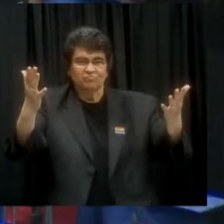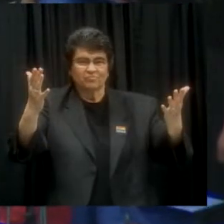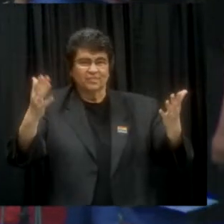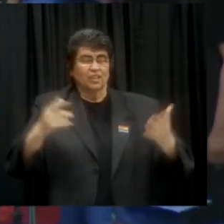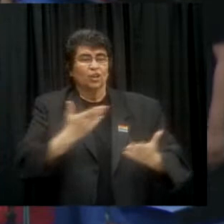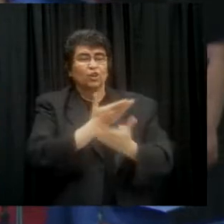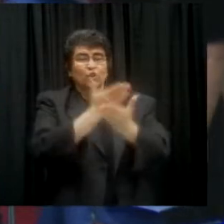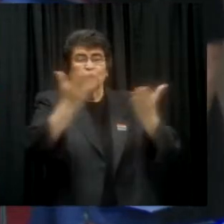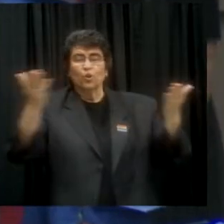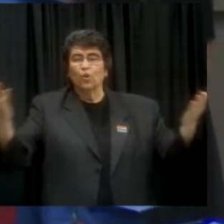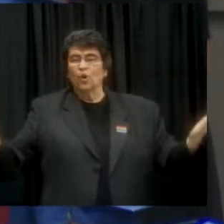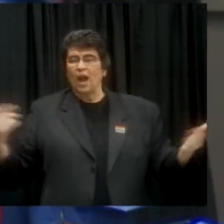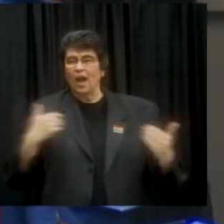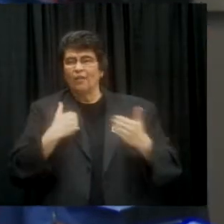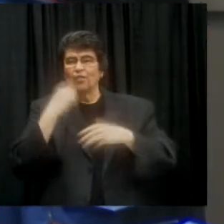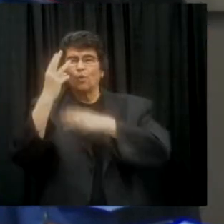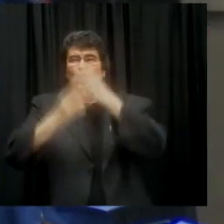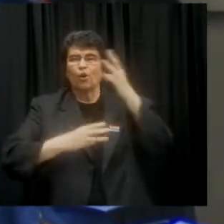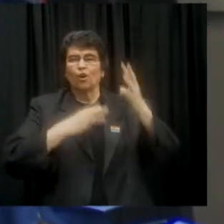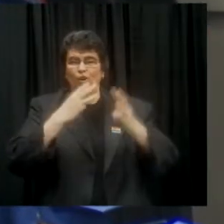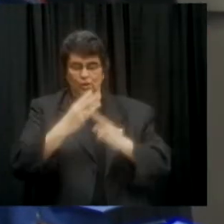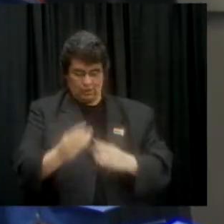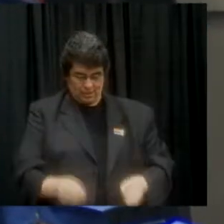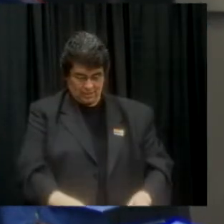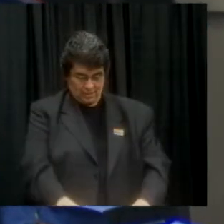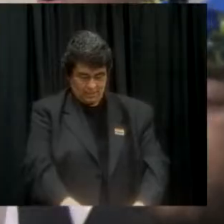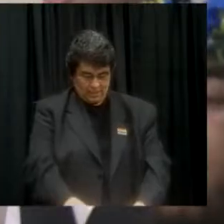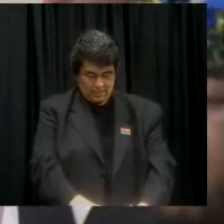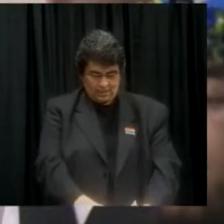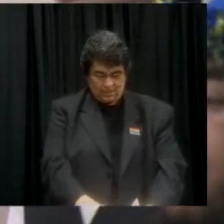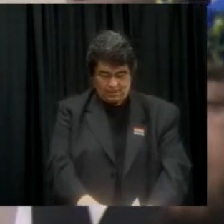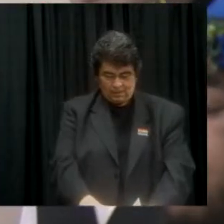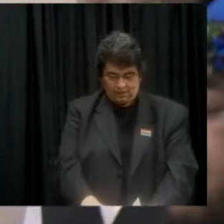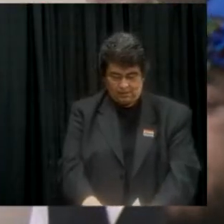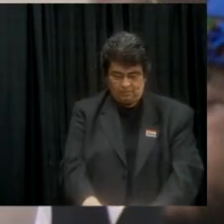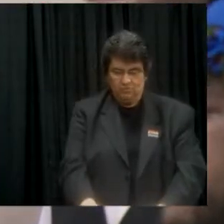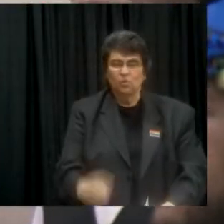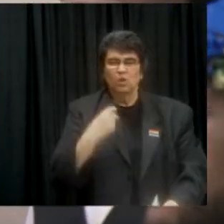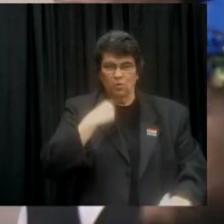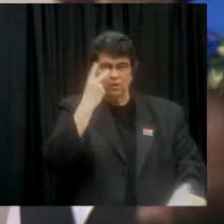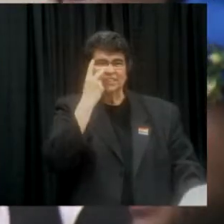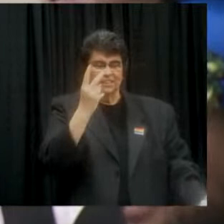the road bends is lean into the curve.